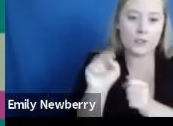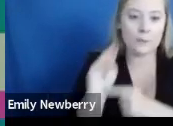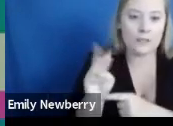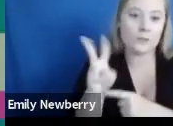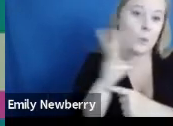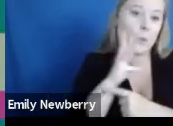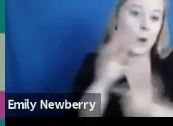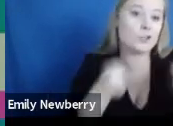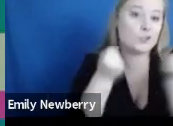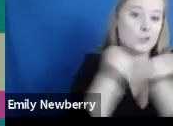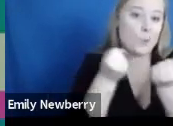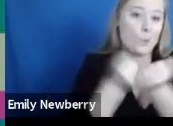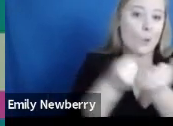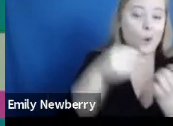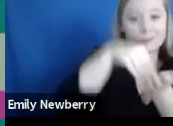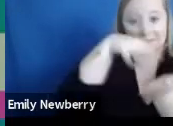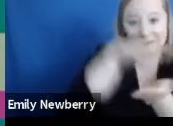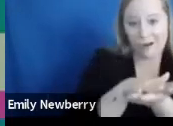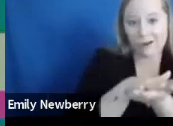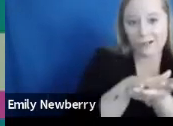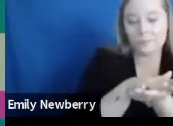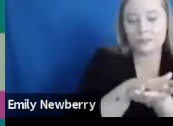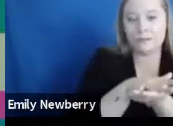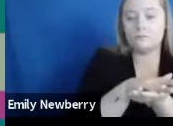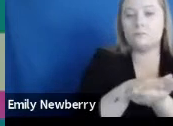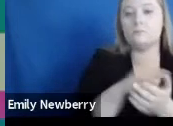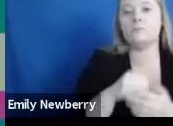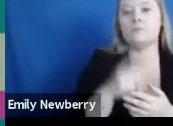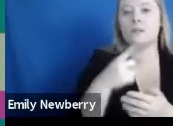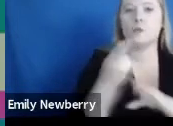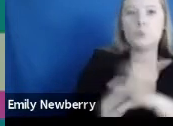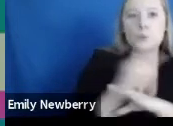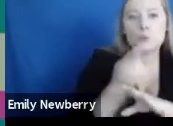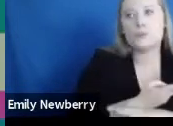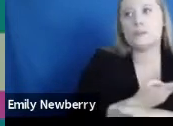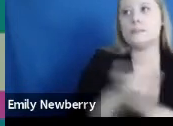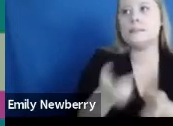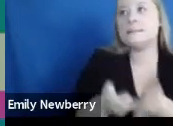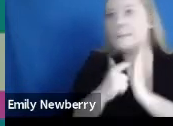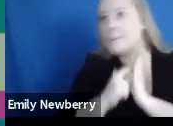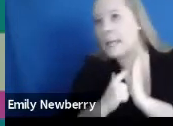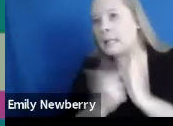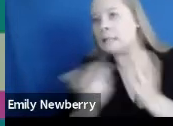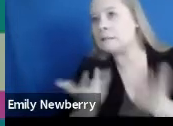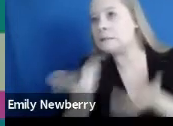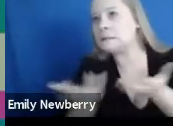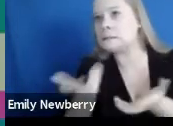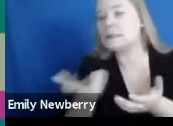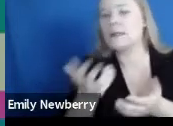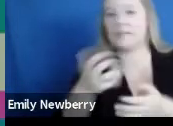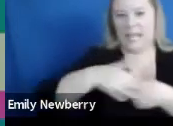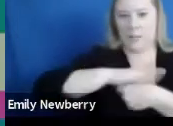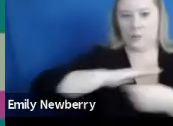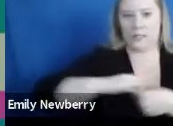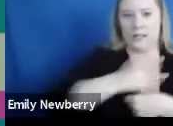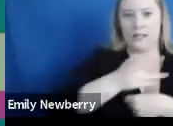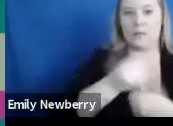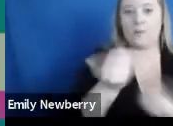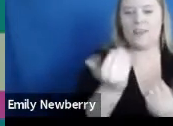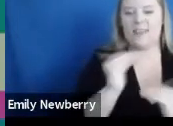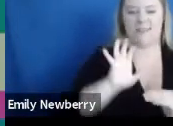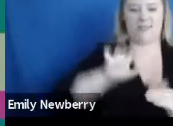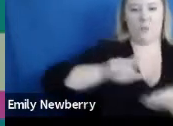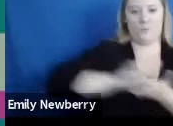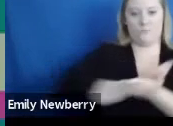support document where they're looking at different water uses, water demands in the area, and within that they